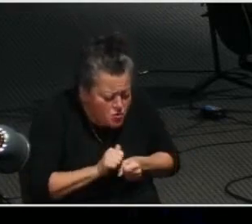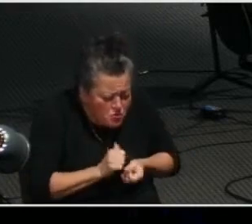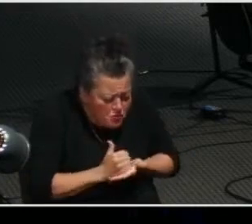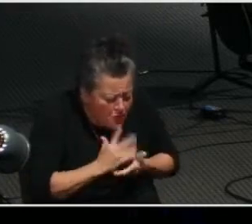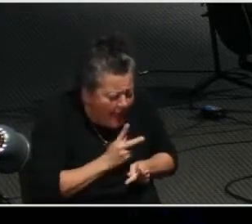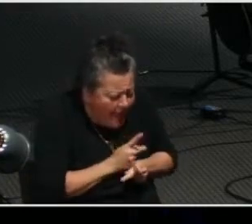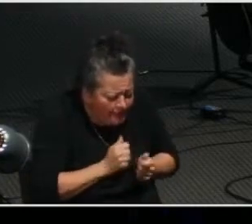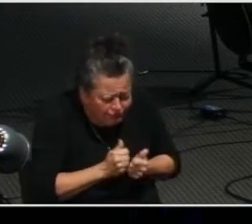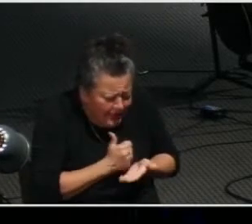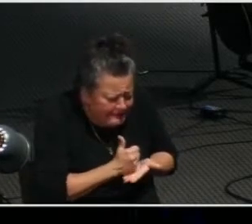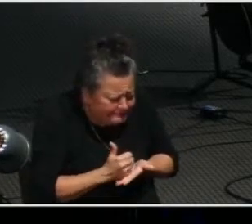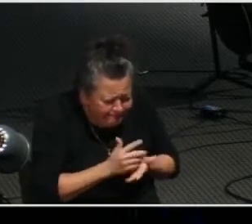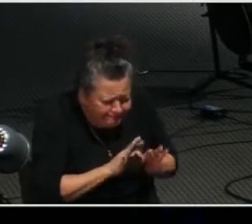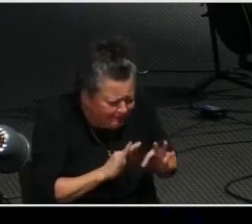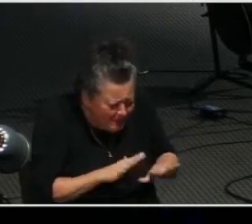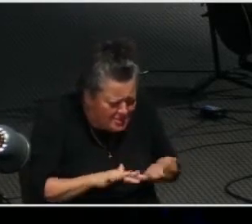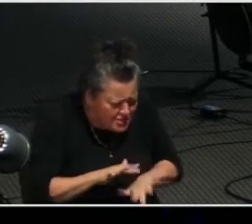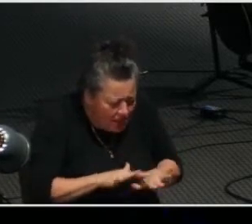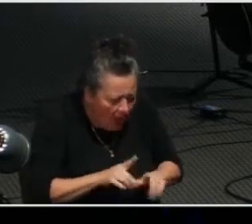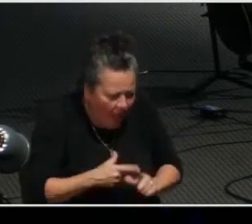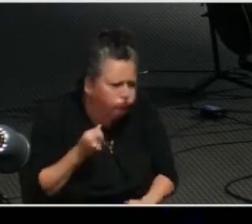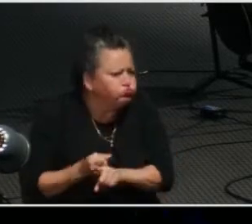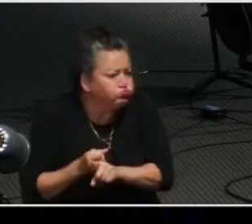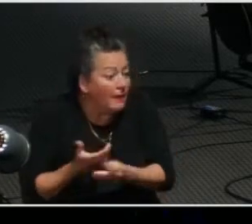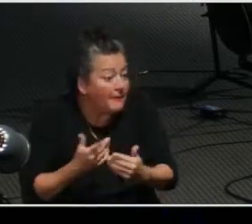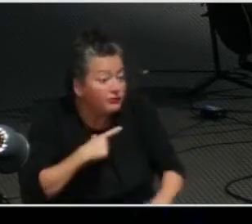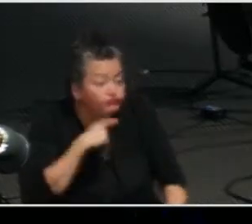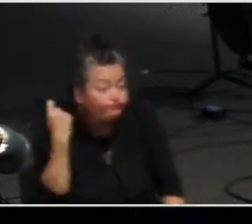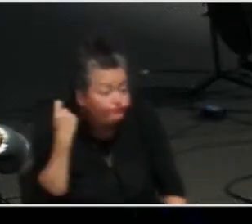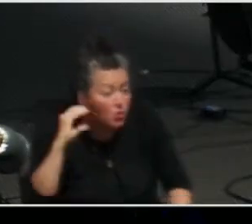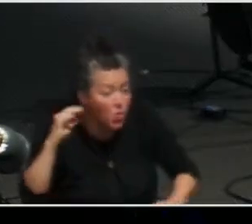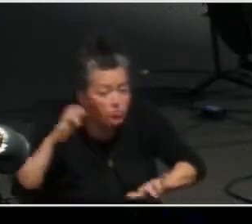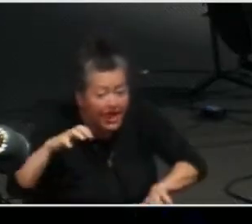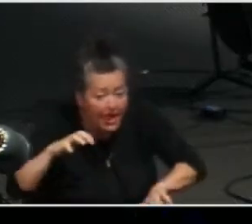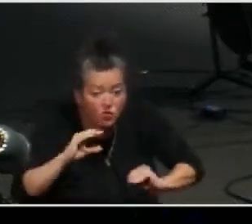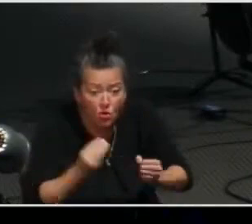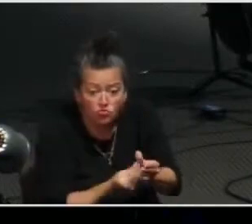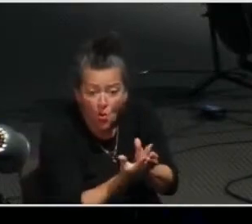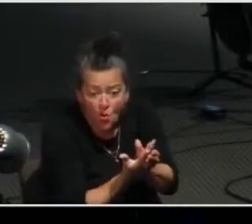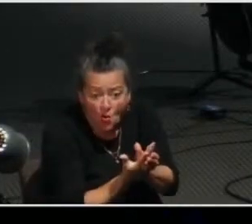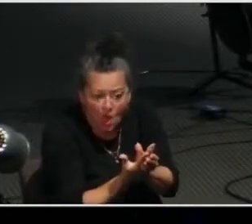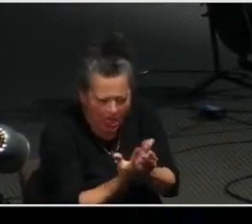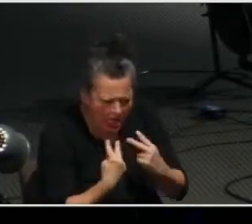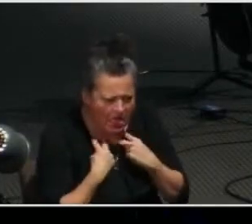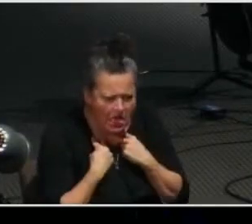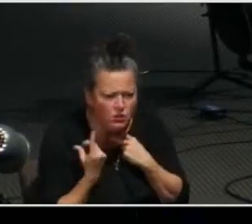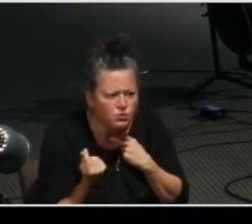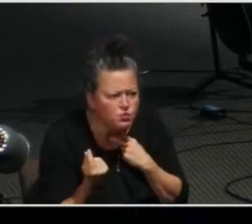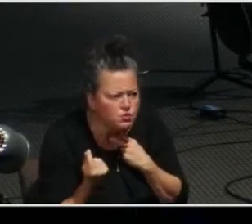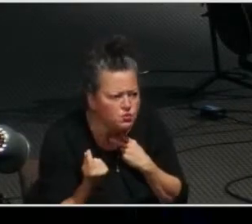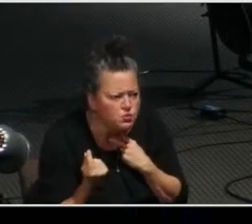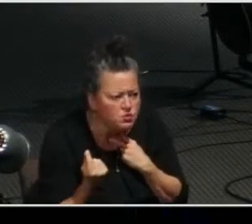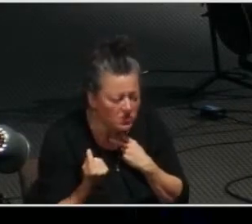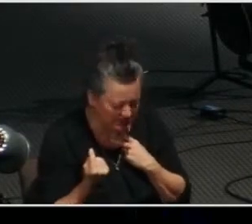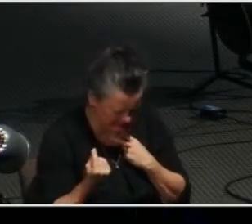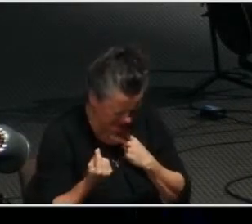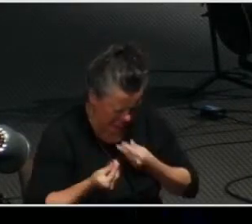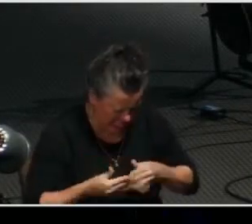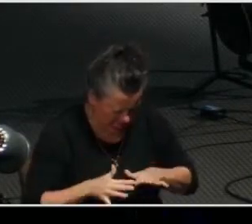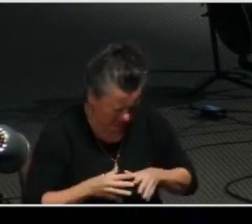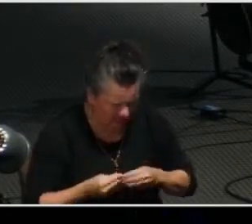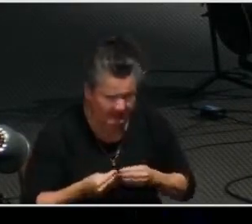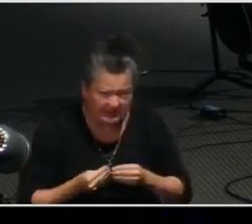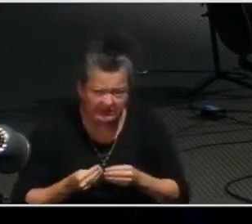means to provide for your family, so you have to sell your land to a wealthy landowner, and